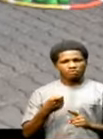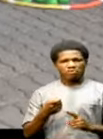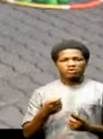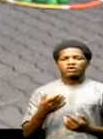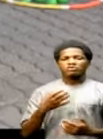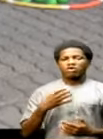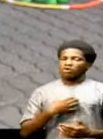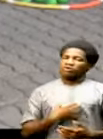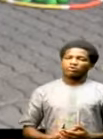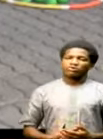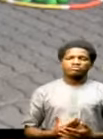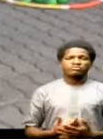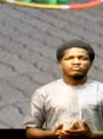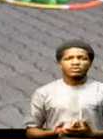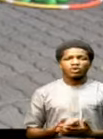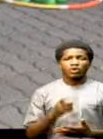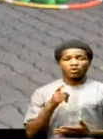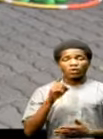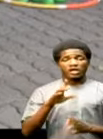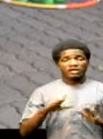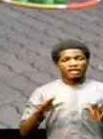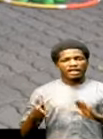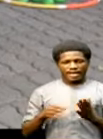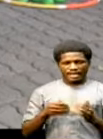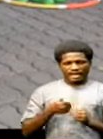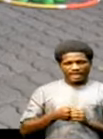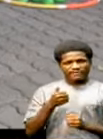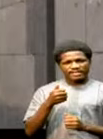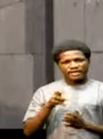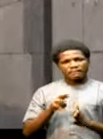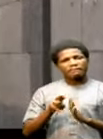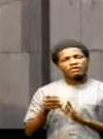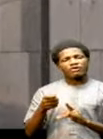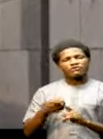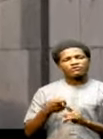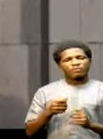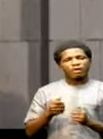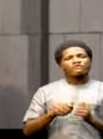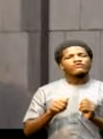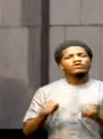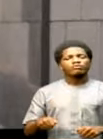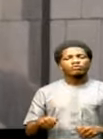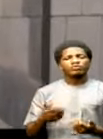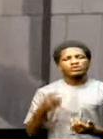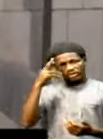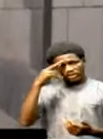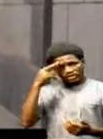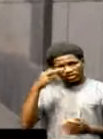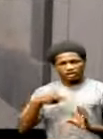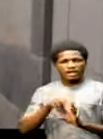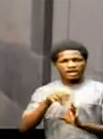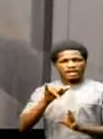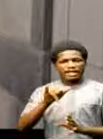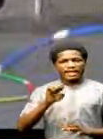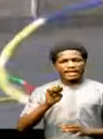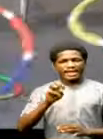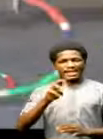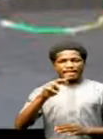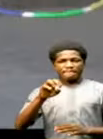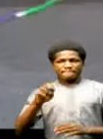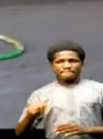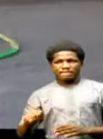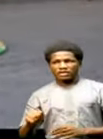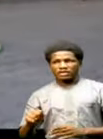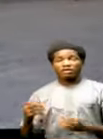Reports show that one child dies every 10 minutes from preventable causes. Fighting in Yemen has triggered what the